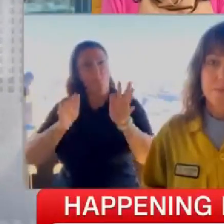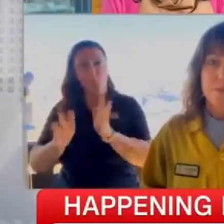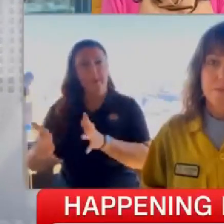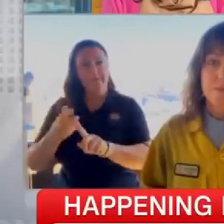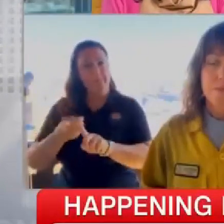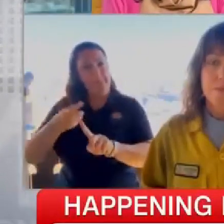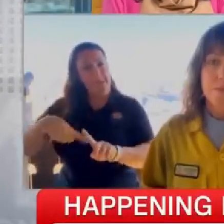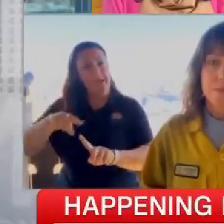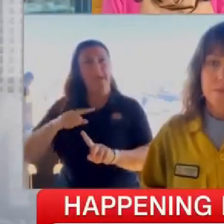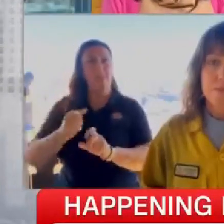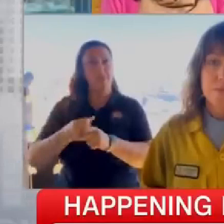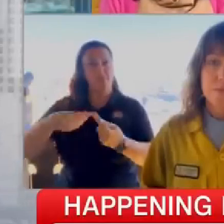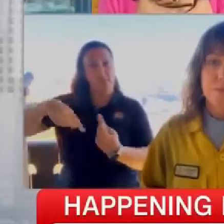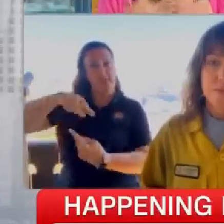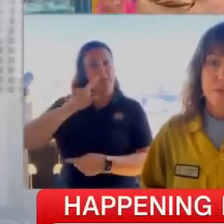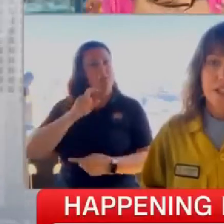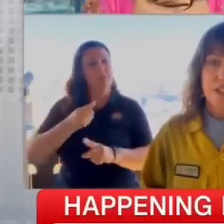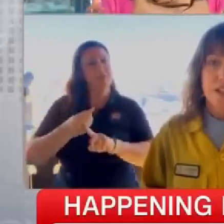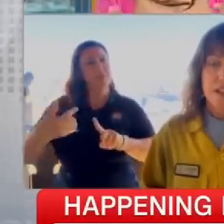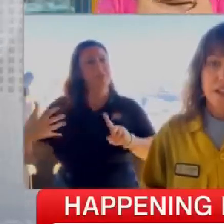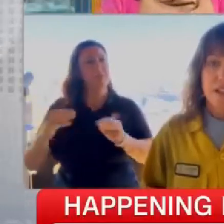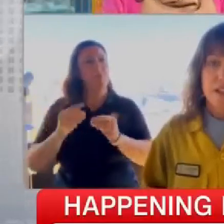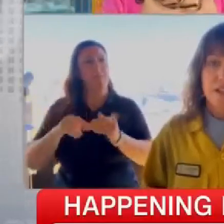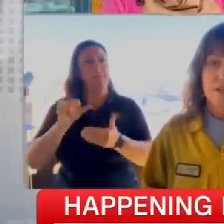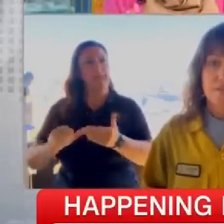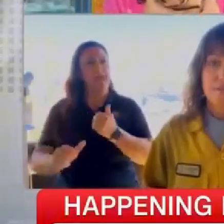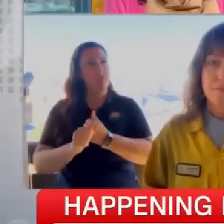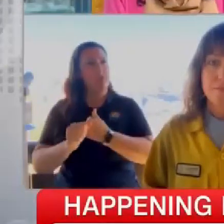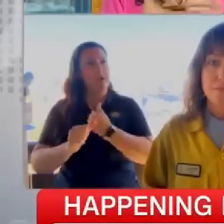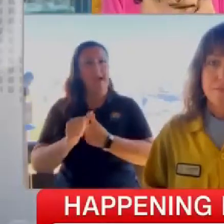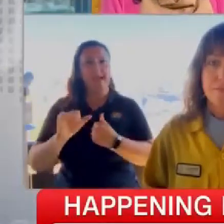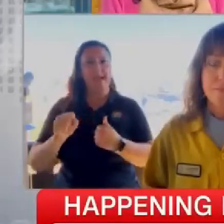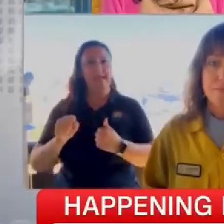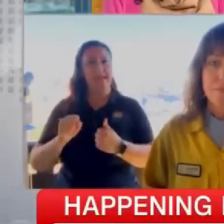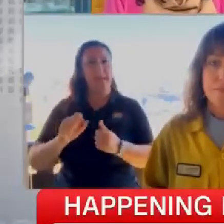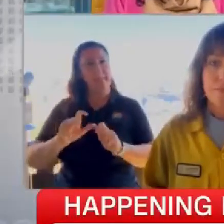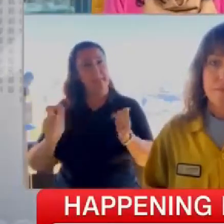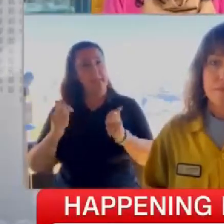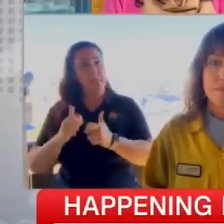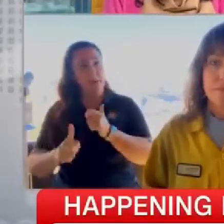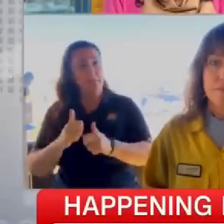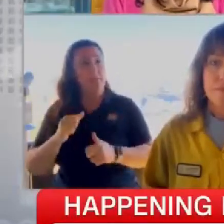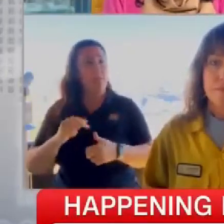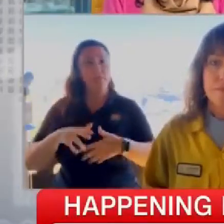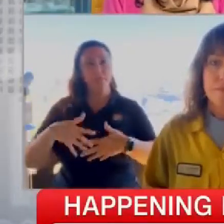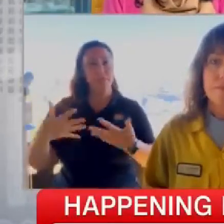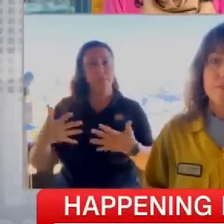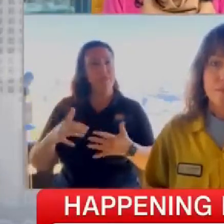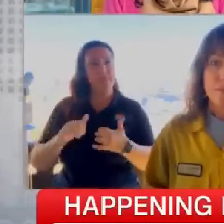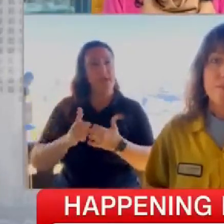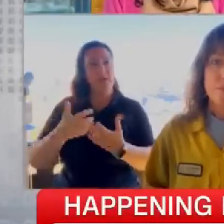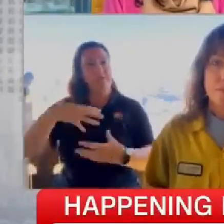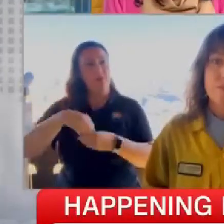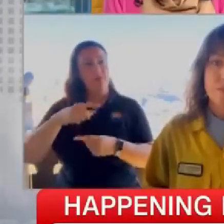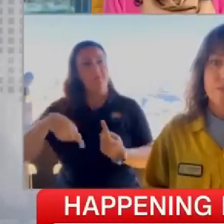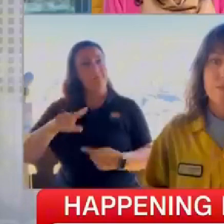us more about this threat, how prevalent it has become during the battling of this fire.